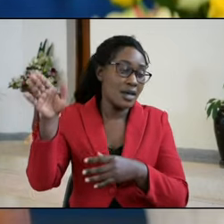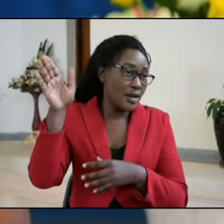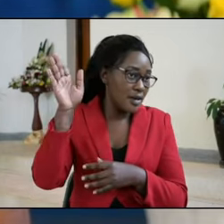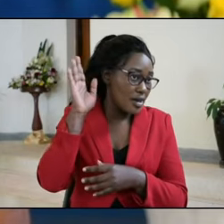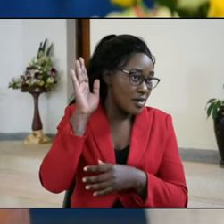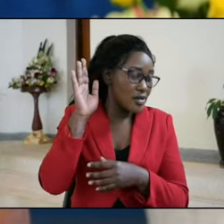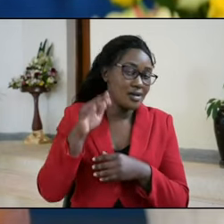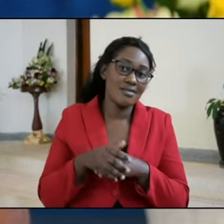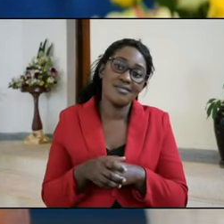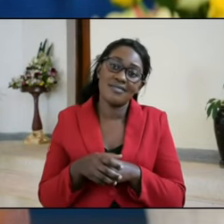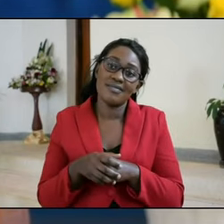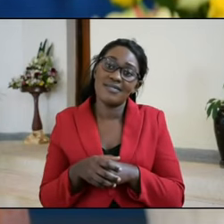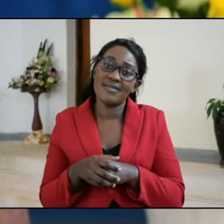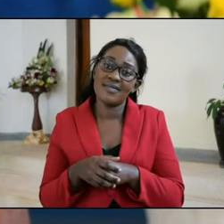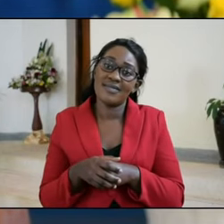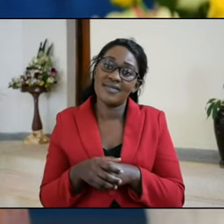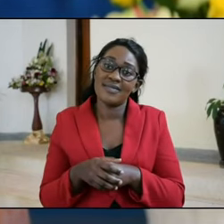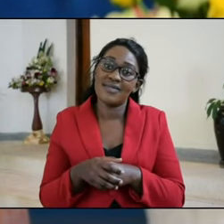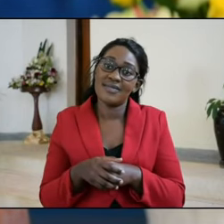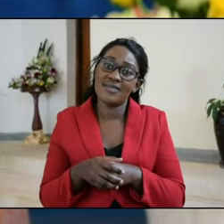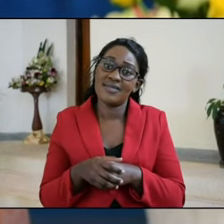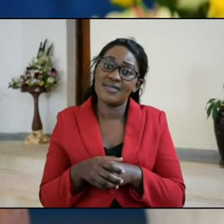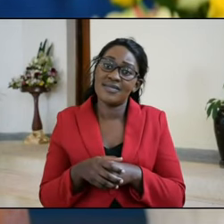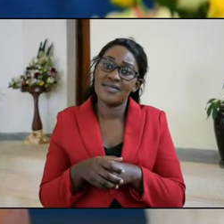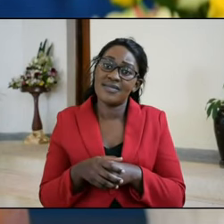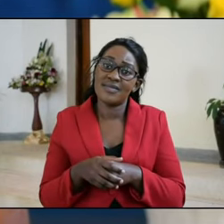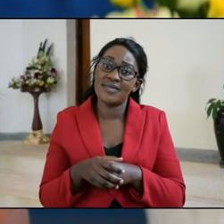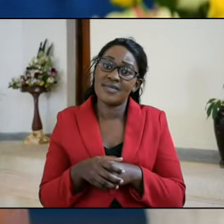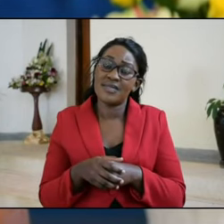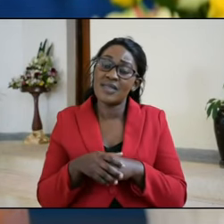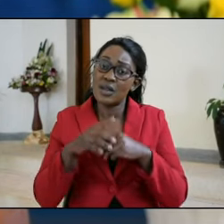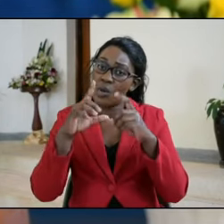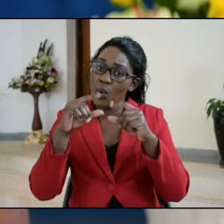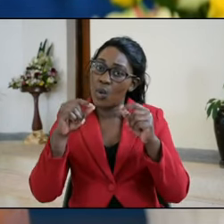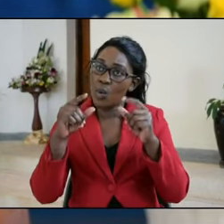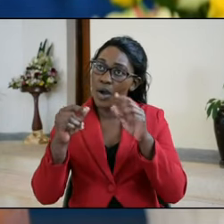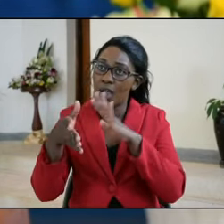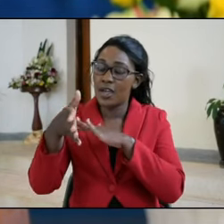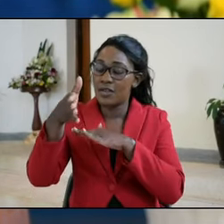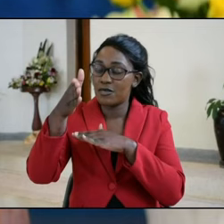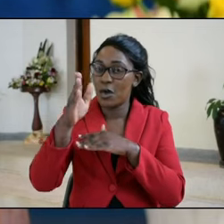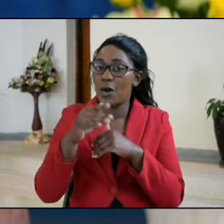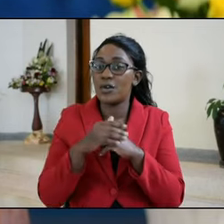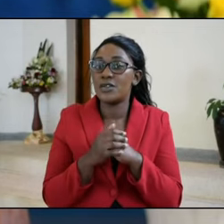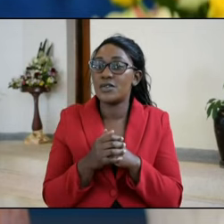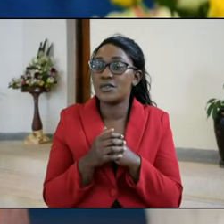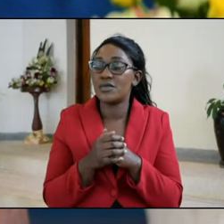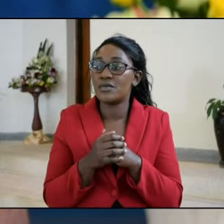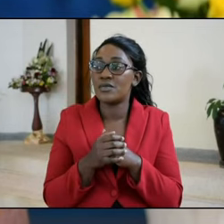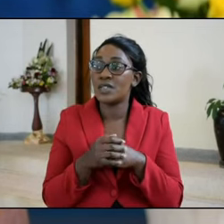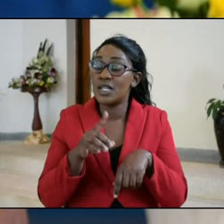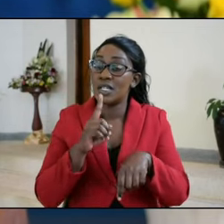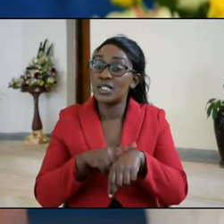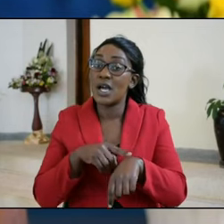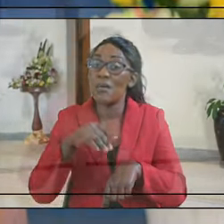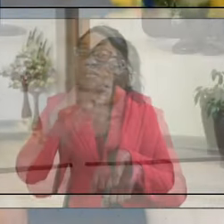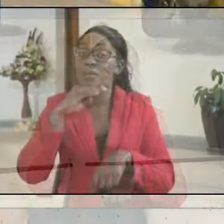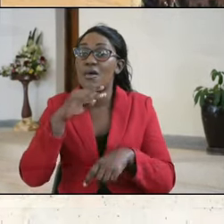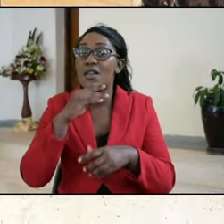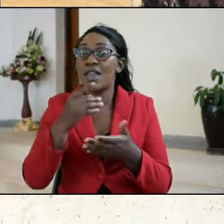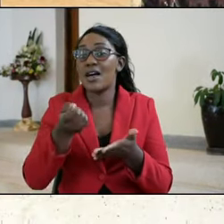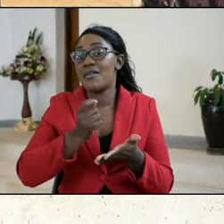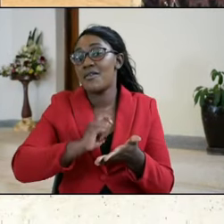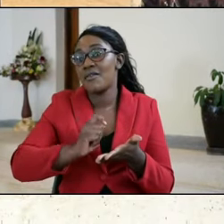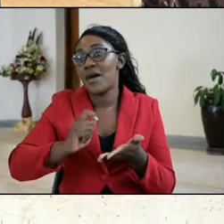hearing comes by the word of God. Anyone? When Paul was writing,